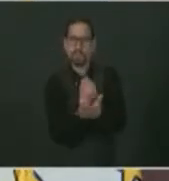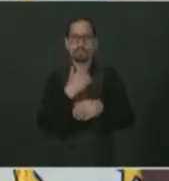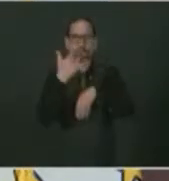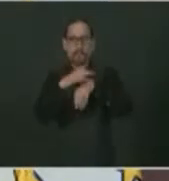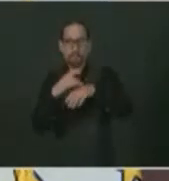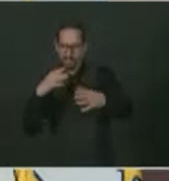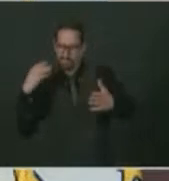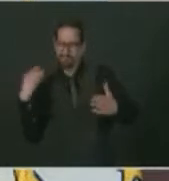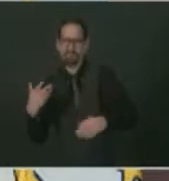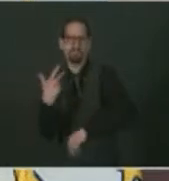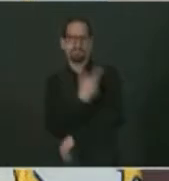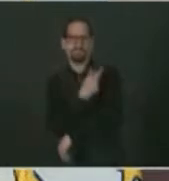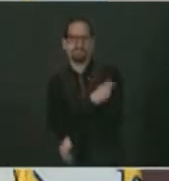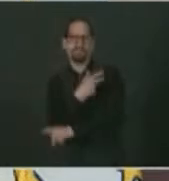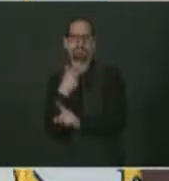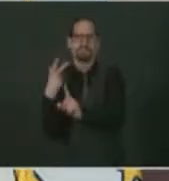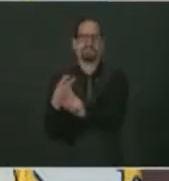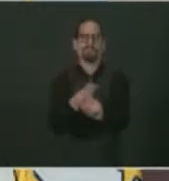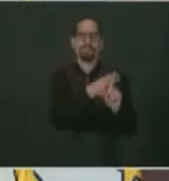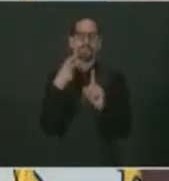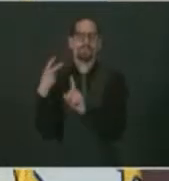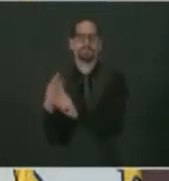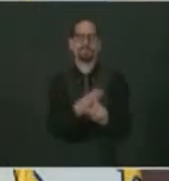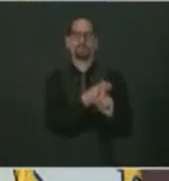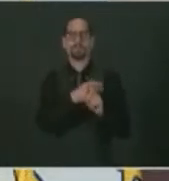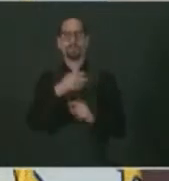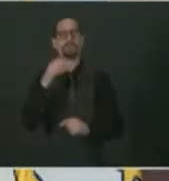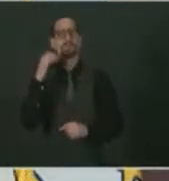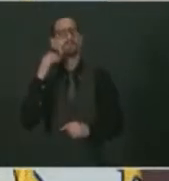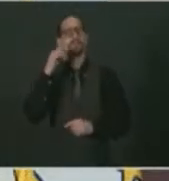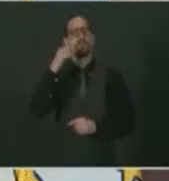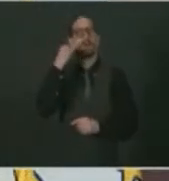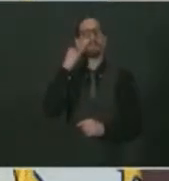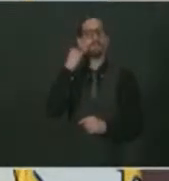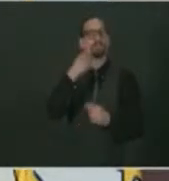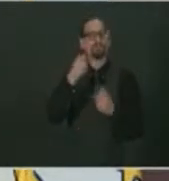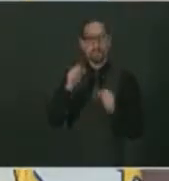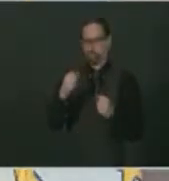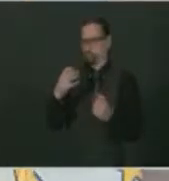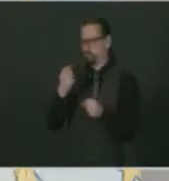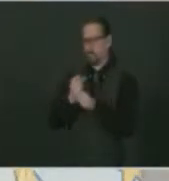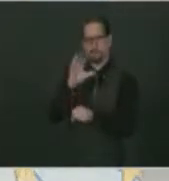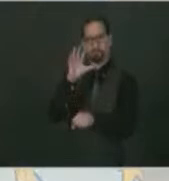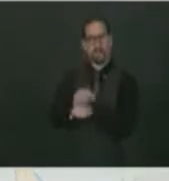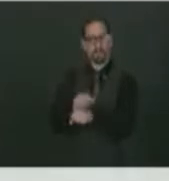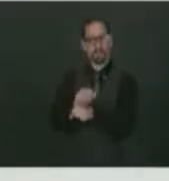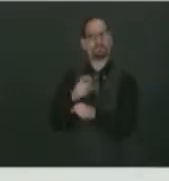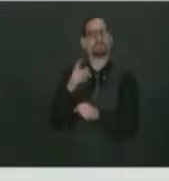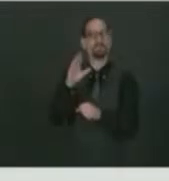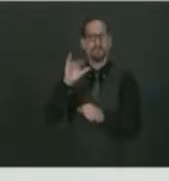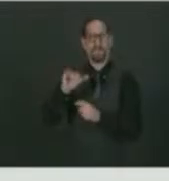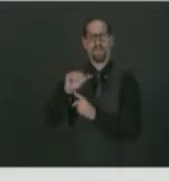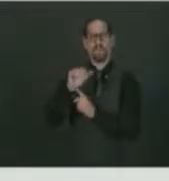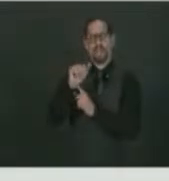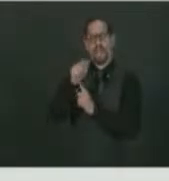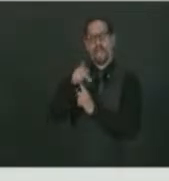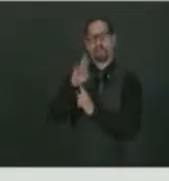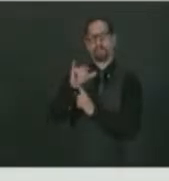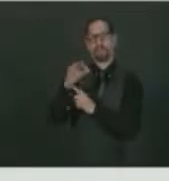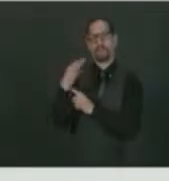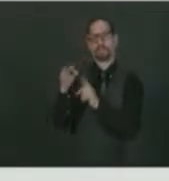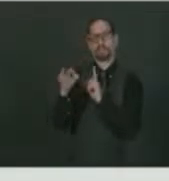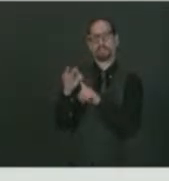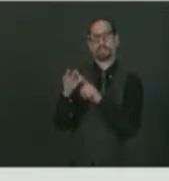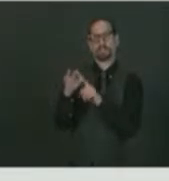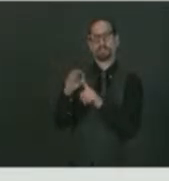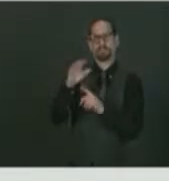an appointment to be vaccinated by April 19th. Between now and April 19th, we are going to continue